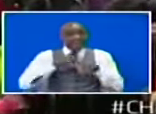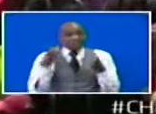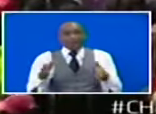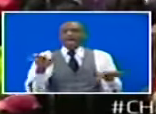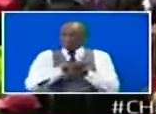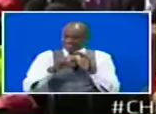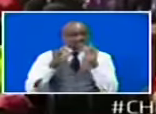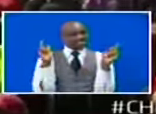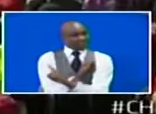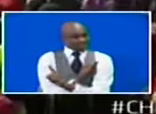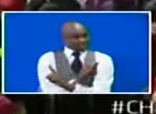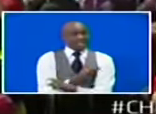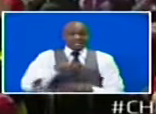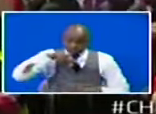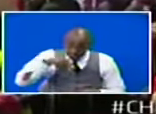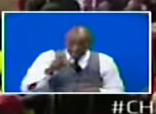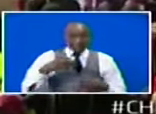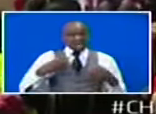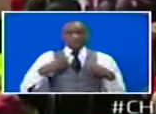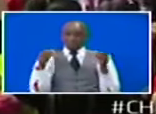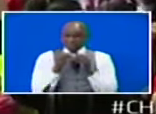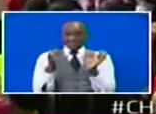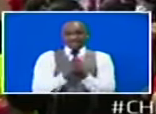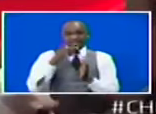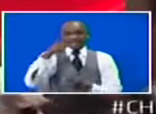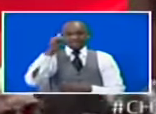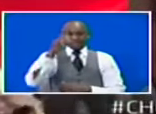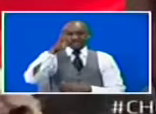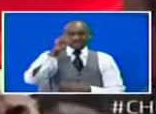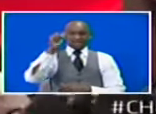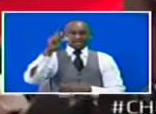were different as he addressed a rally in Kimilili.